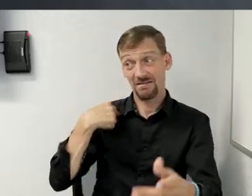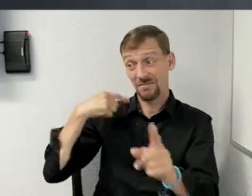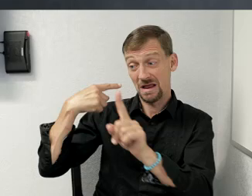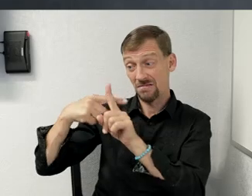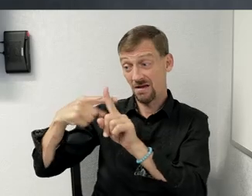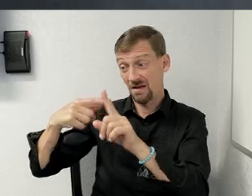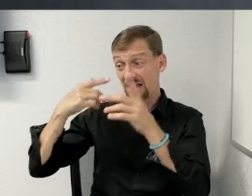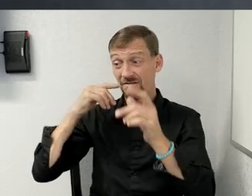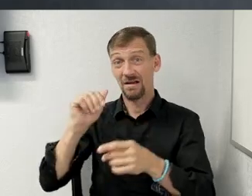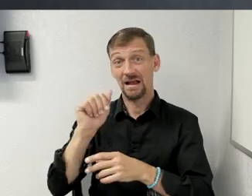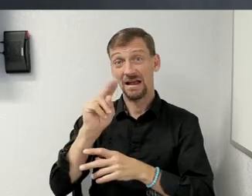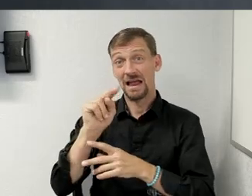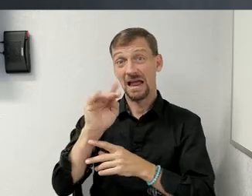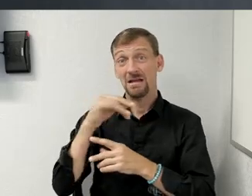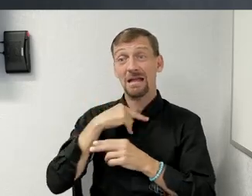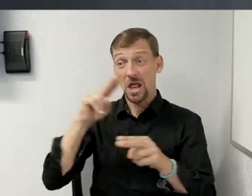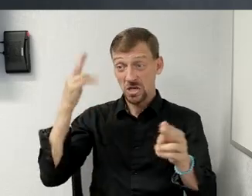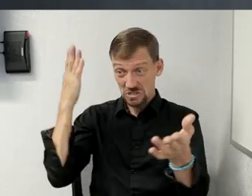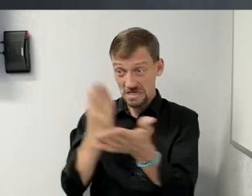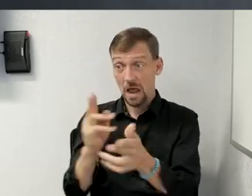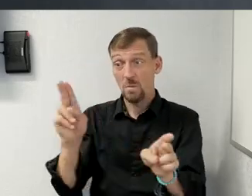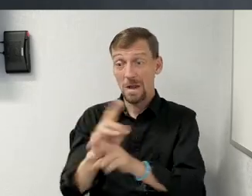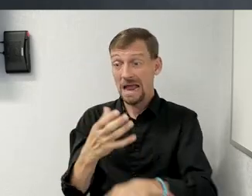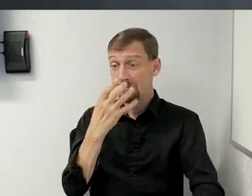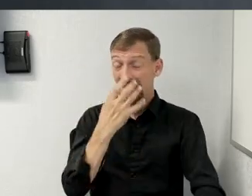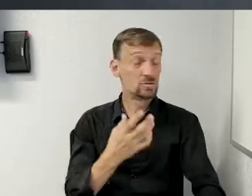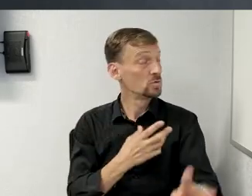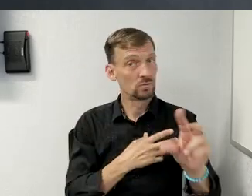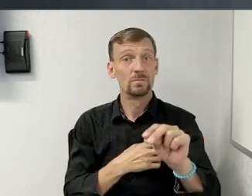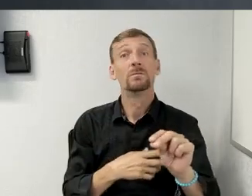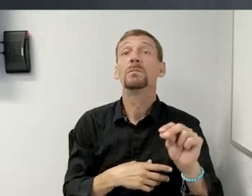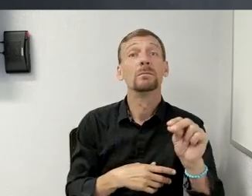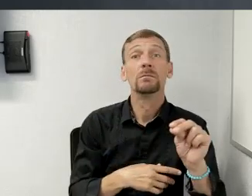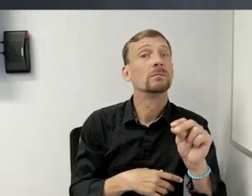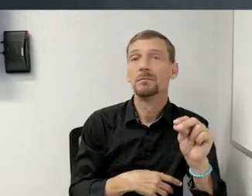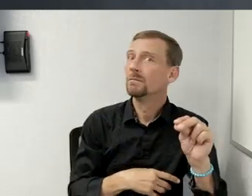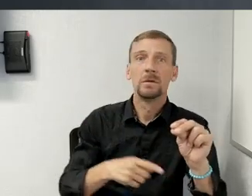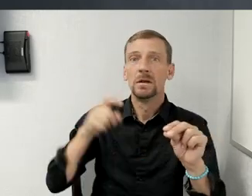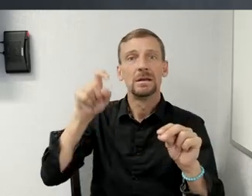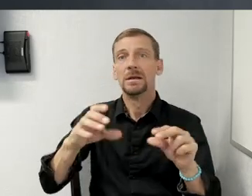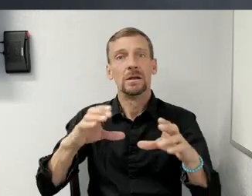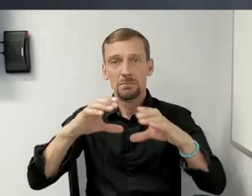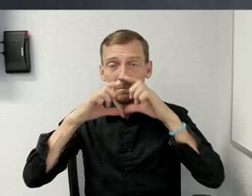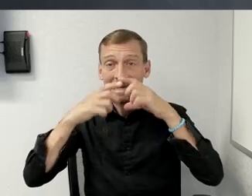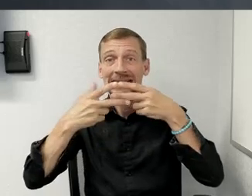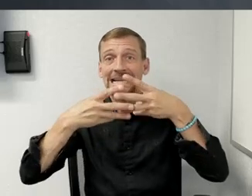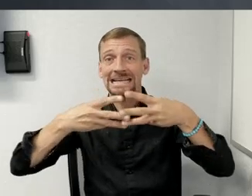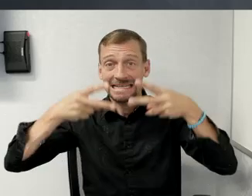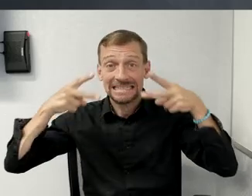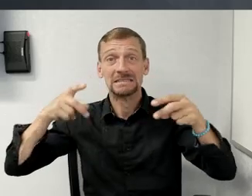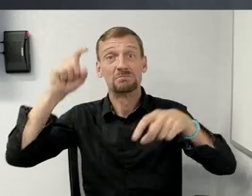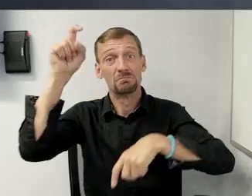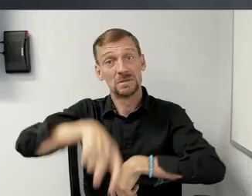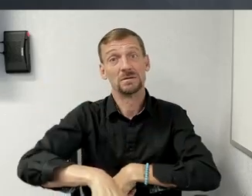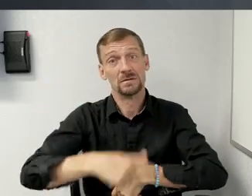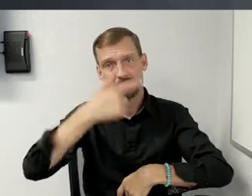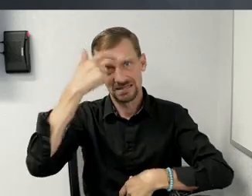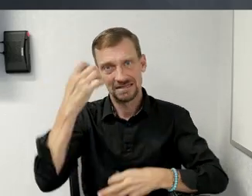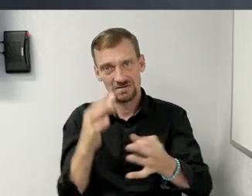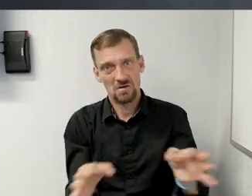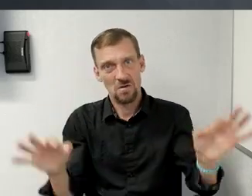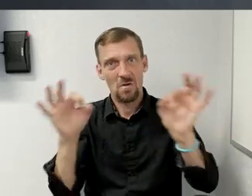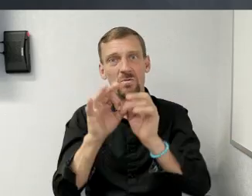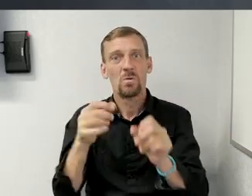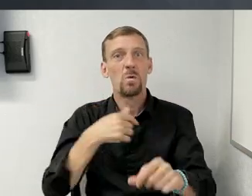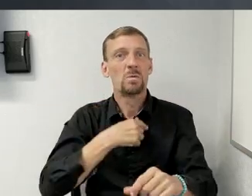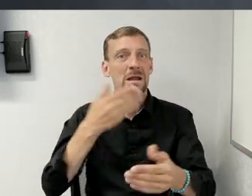for the antibodies, can I stop wearing a mask? And the answer is no. You need to keep wearing the mask. So we might